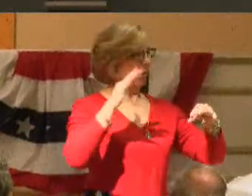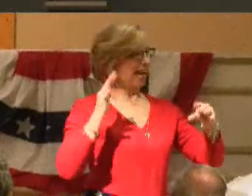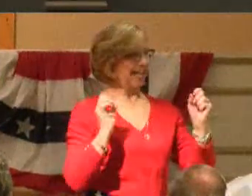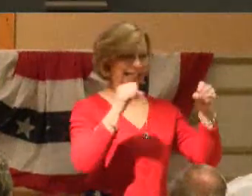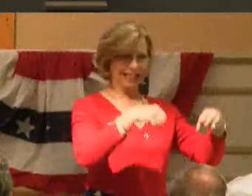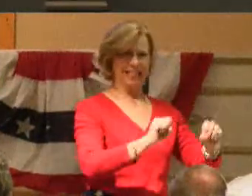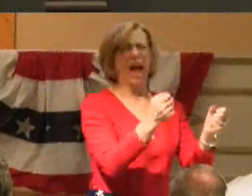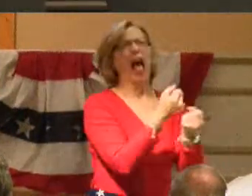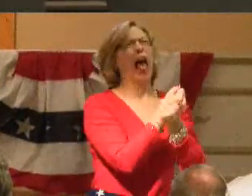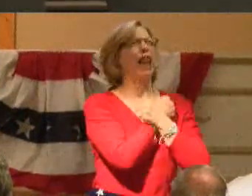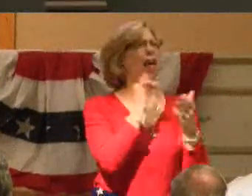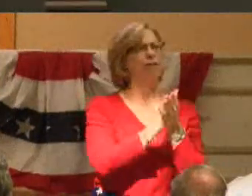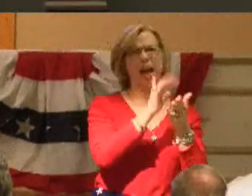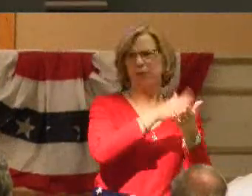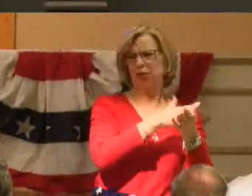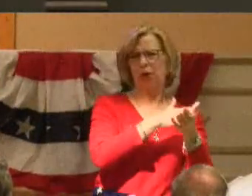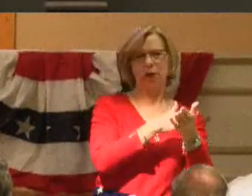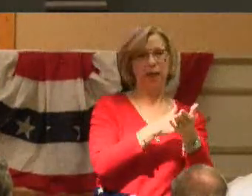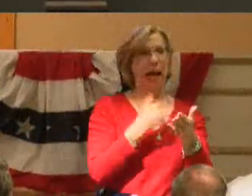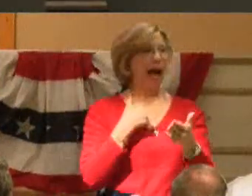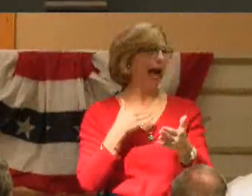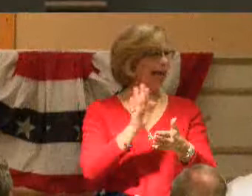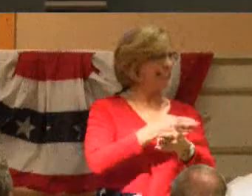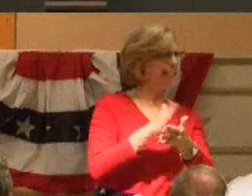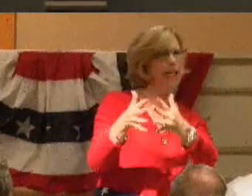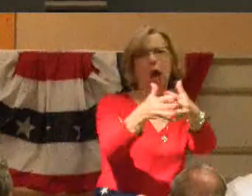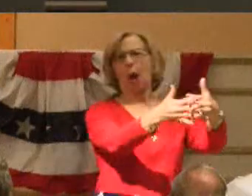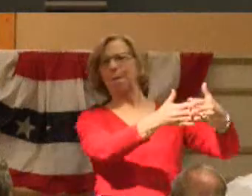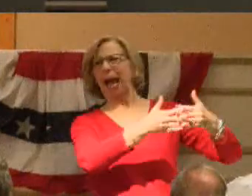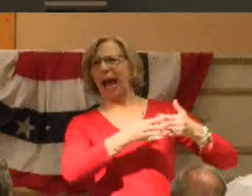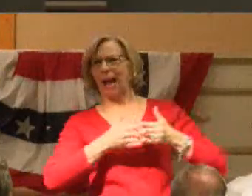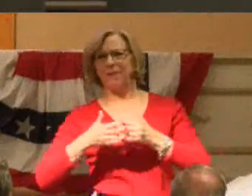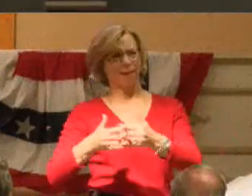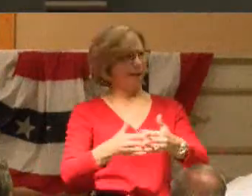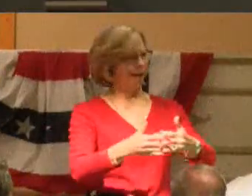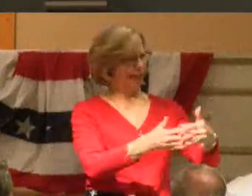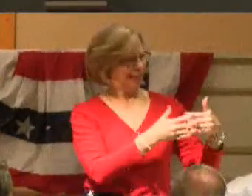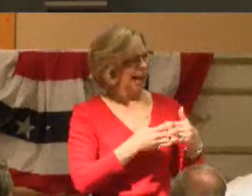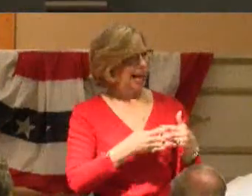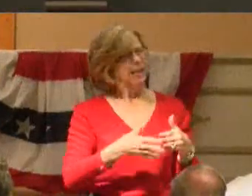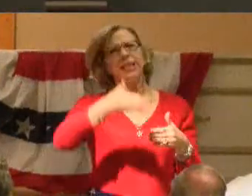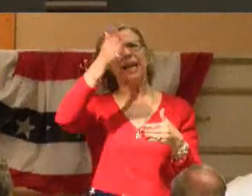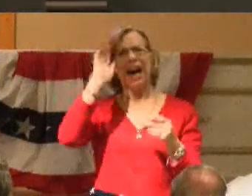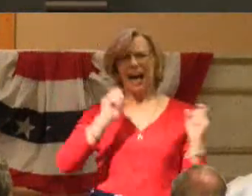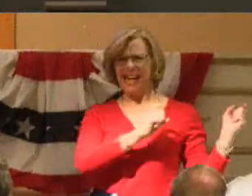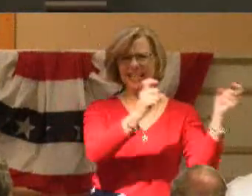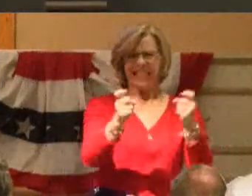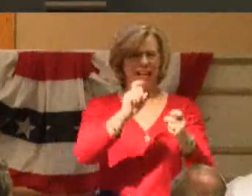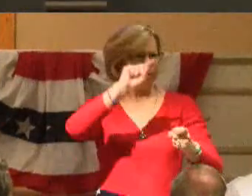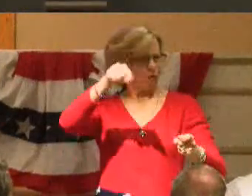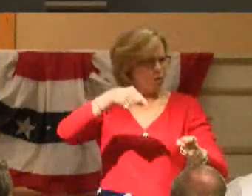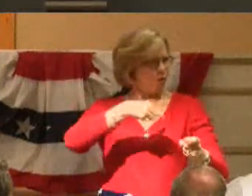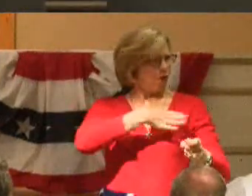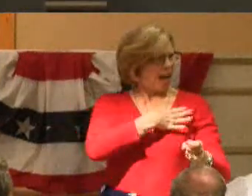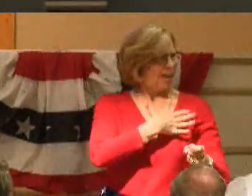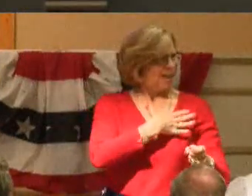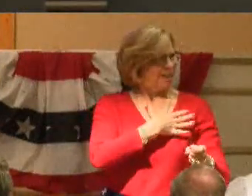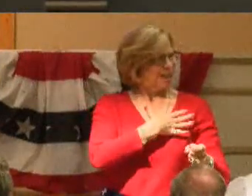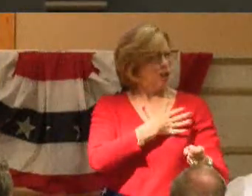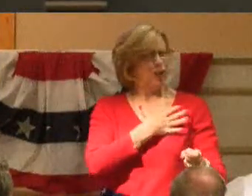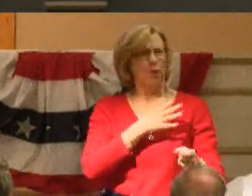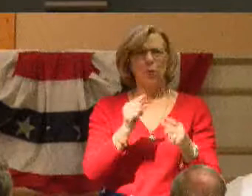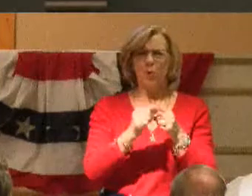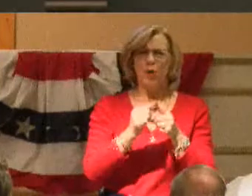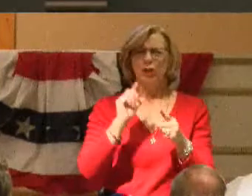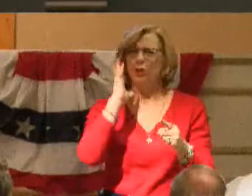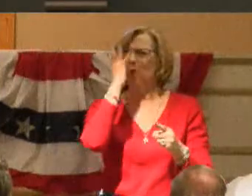love that song. And when I sing America, America, and God shed his grace on thee, those words are so